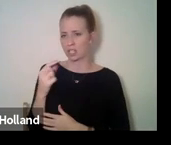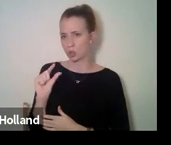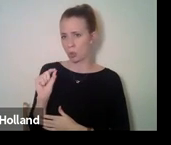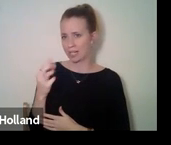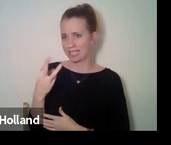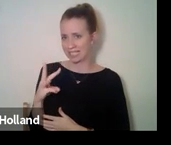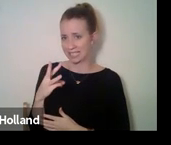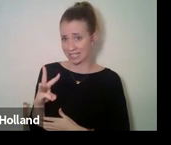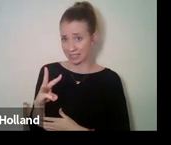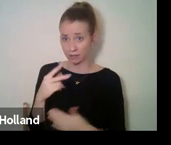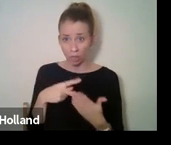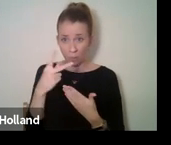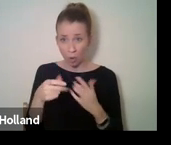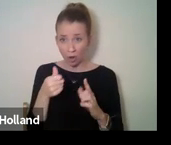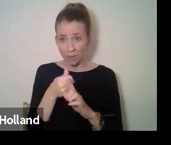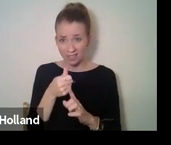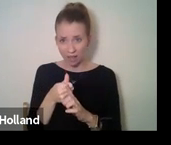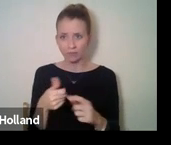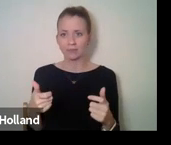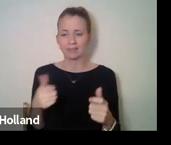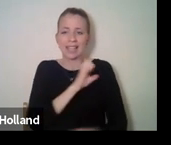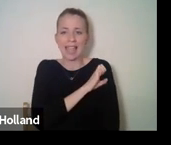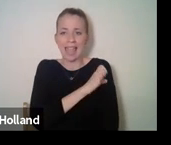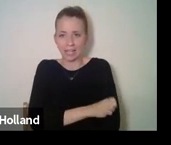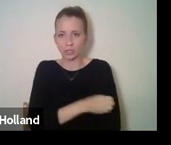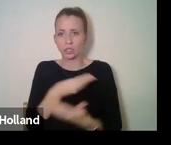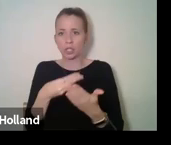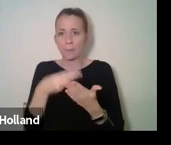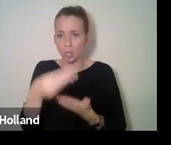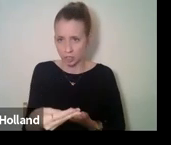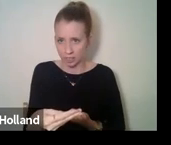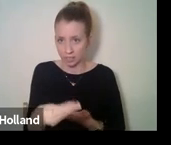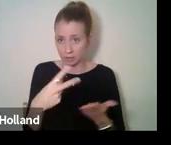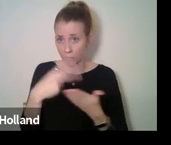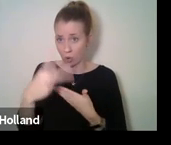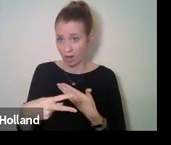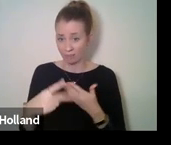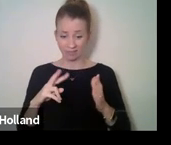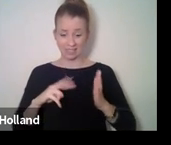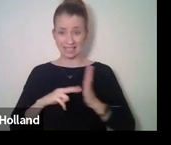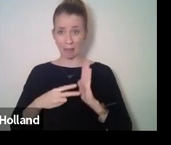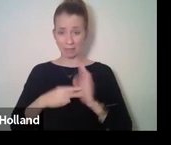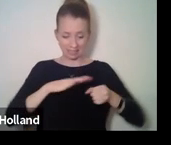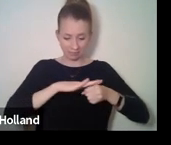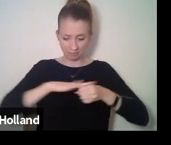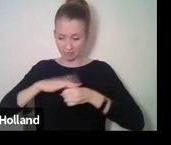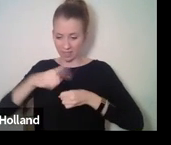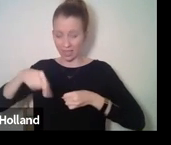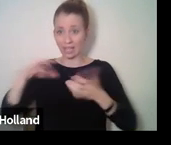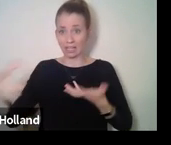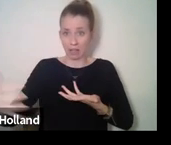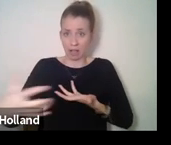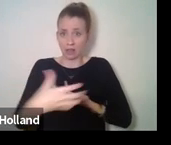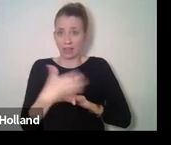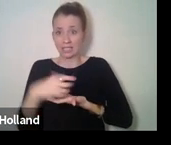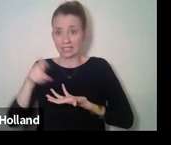energy purchase program. It allows municipalities to aggregate the energy demand and negotiate a